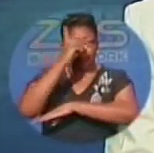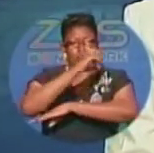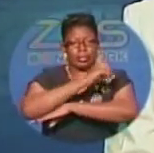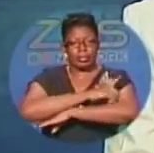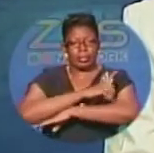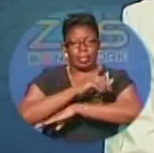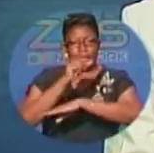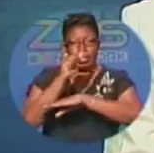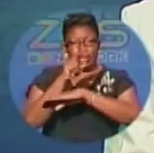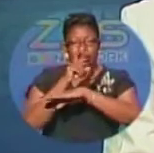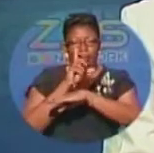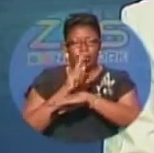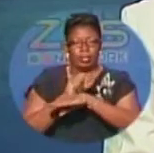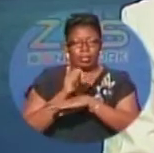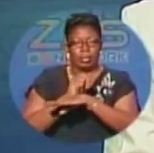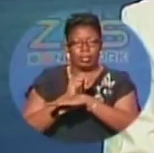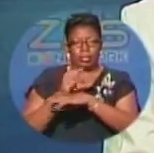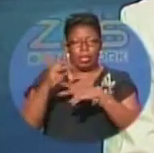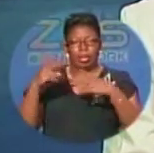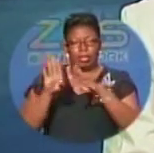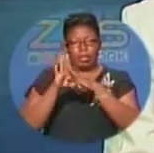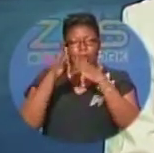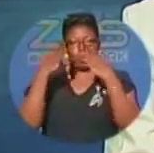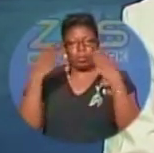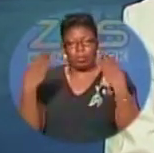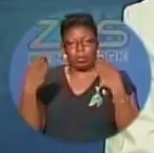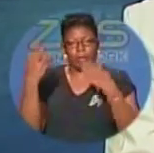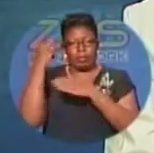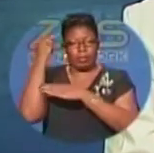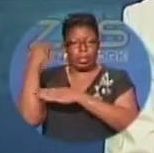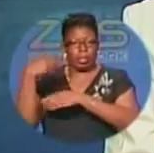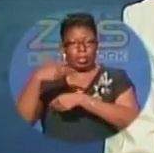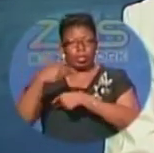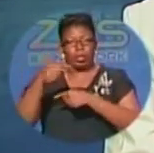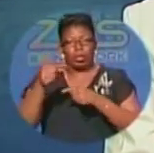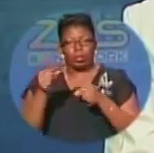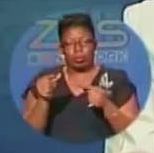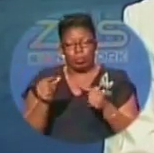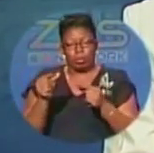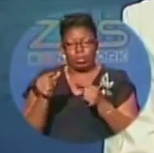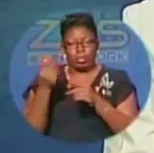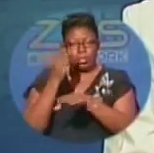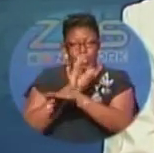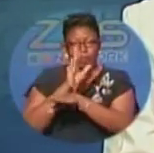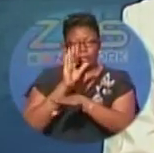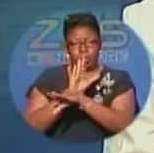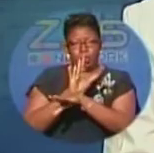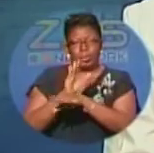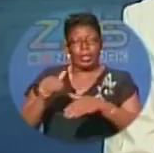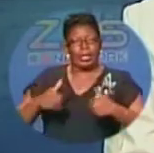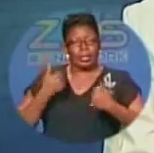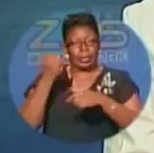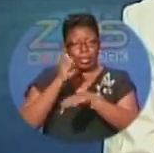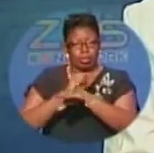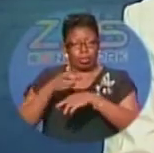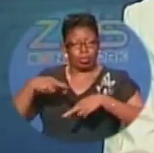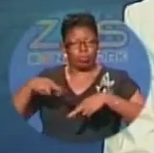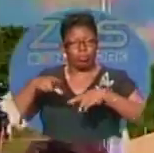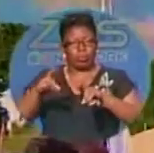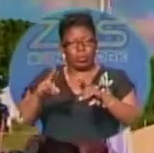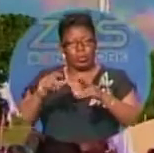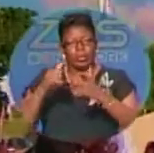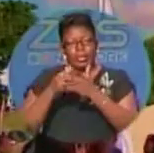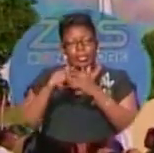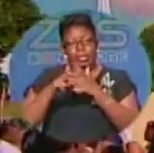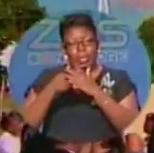the official opening and dedication of its new regional headquarters on Gladstone Road this afternoon. The state-of-the-art edifice was started in May and